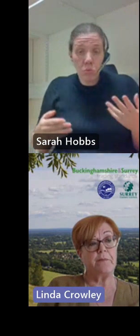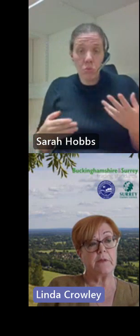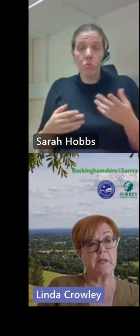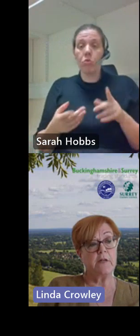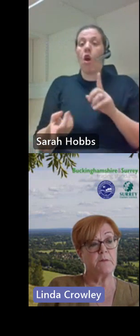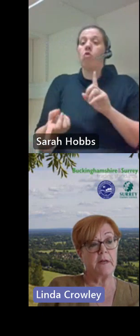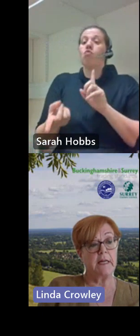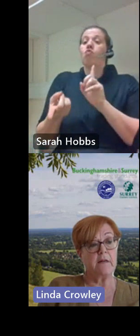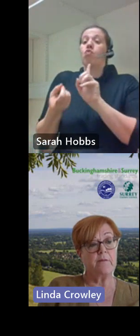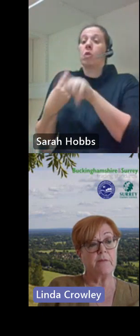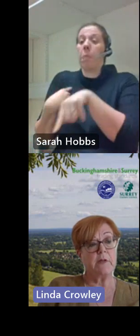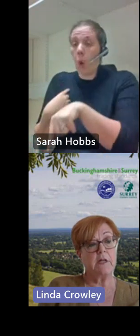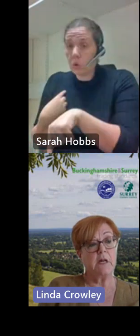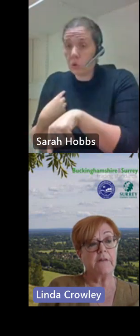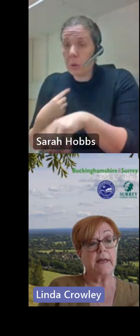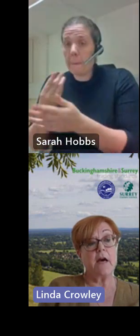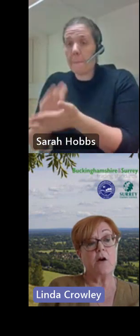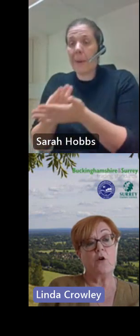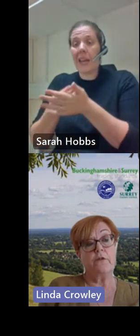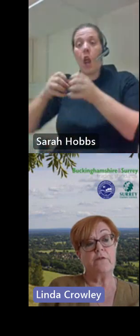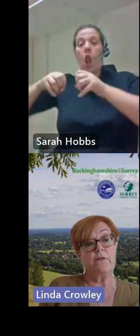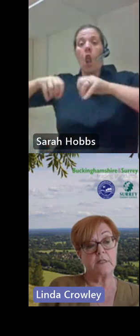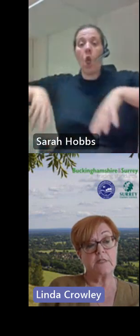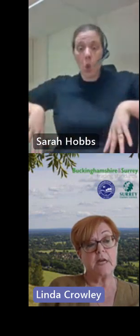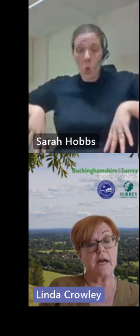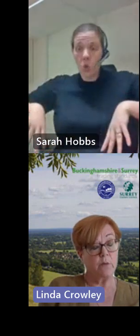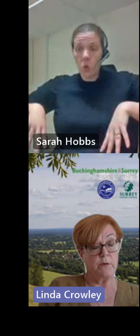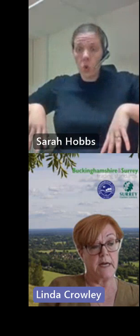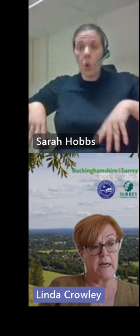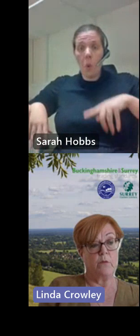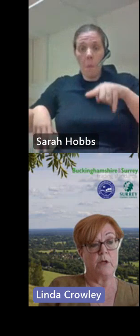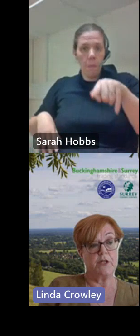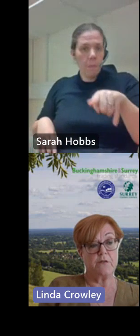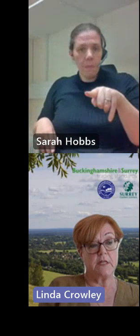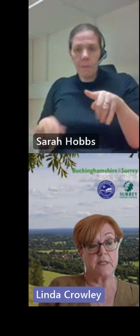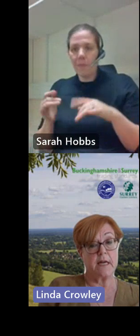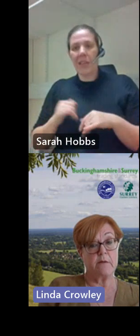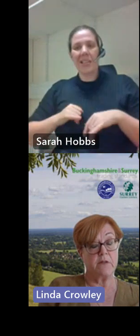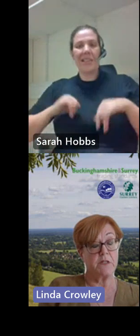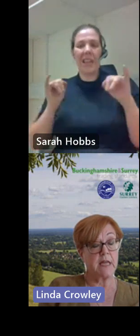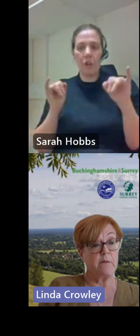to it, they lose money, they get on this terrible name,